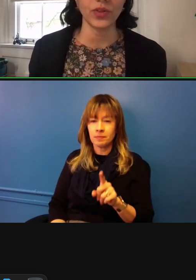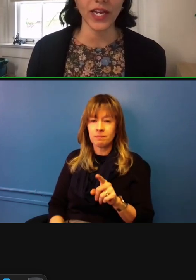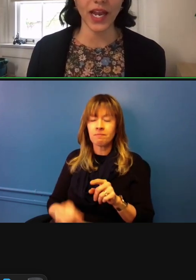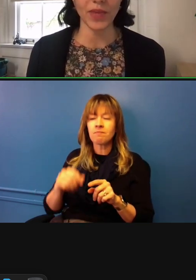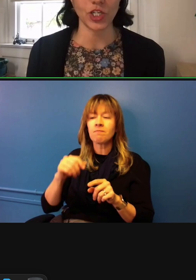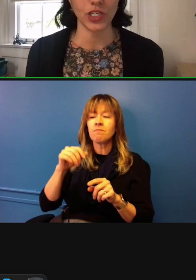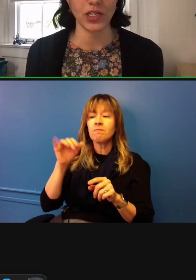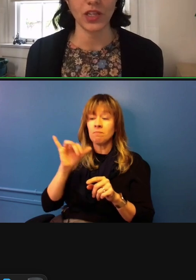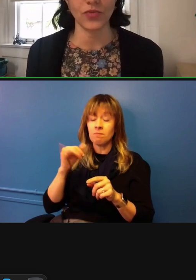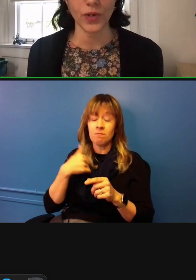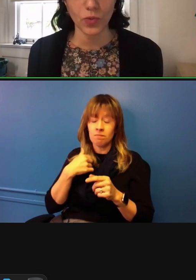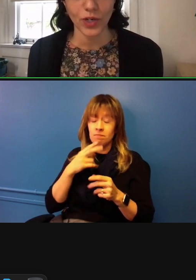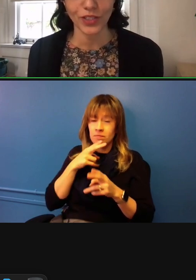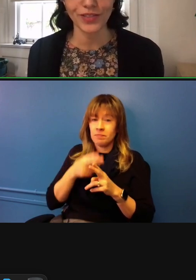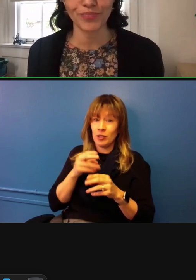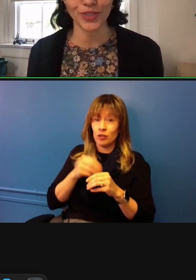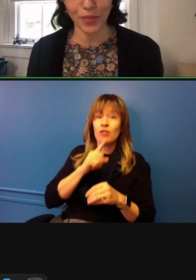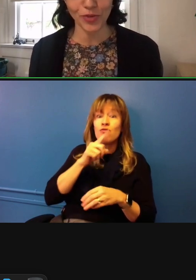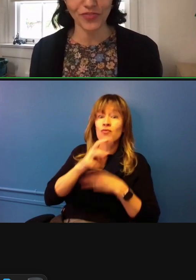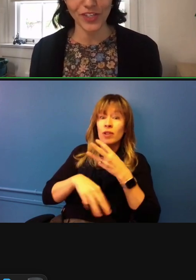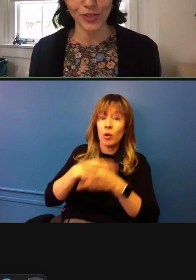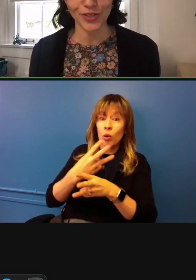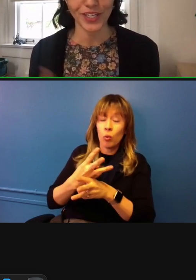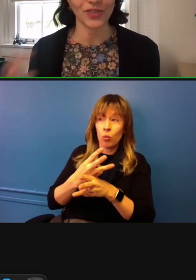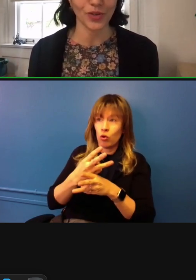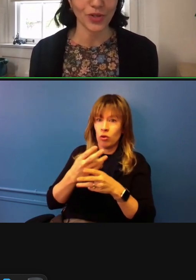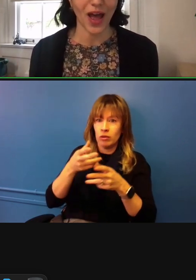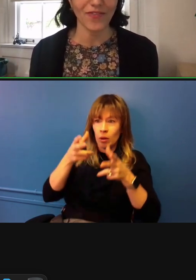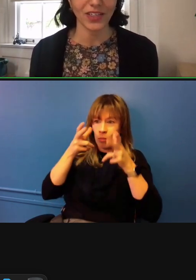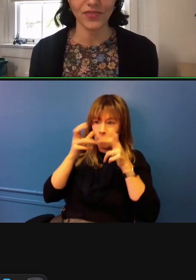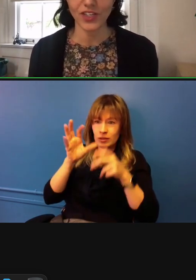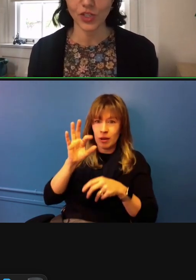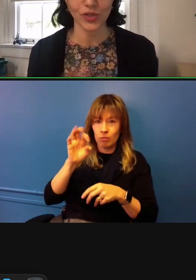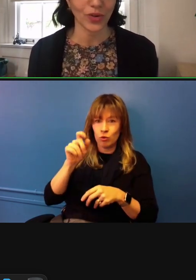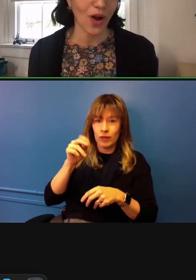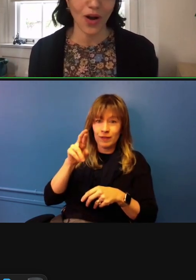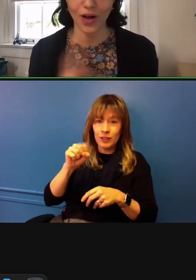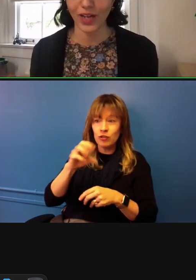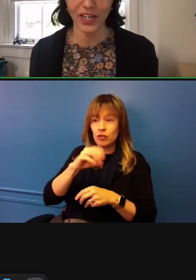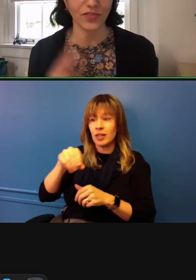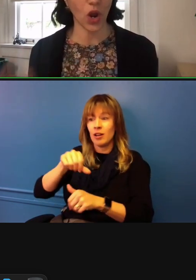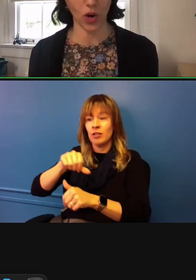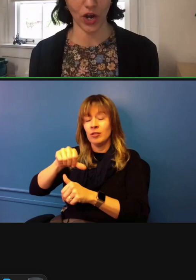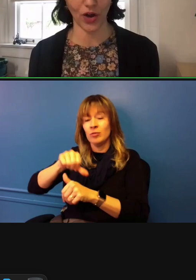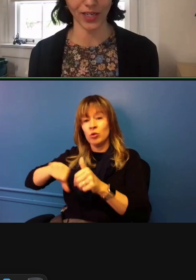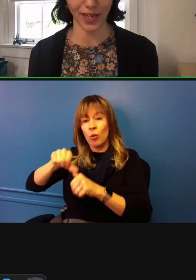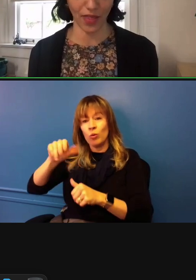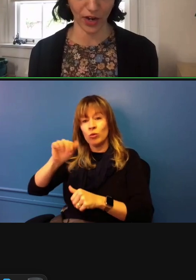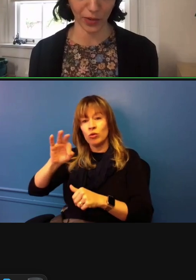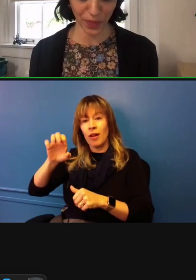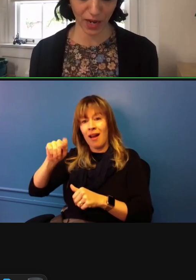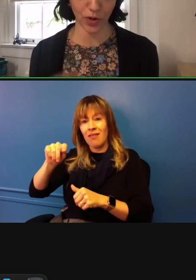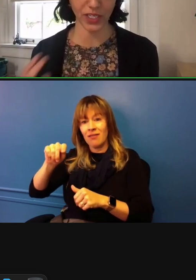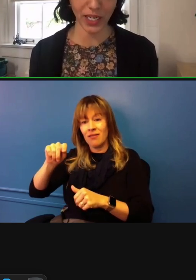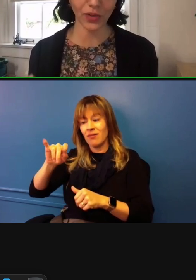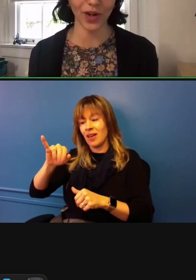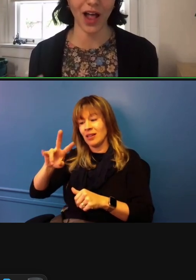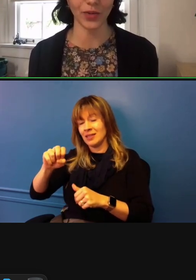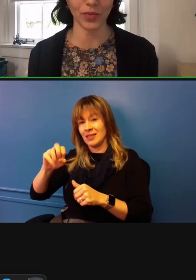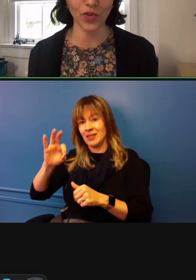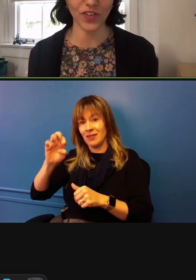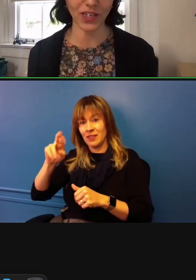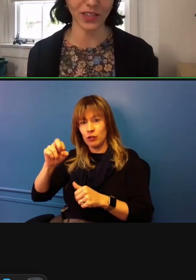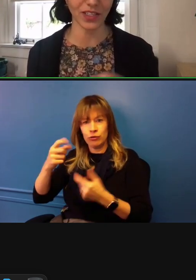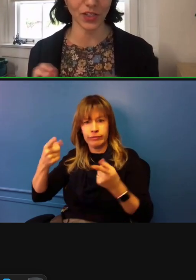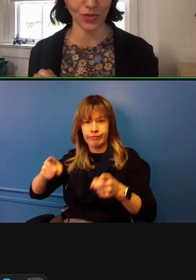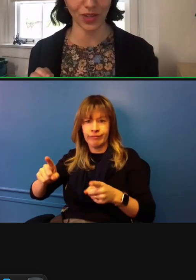And so, like I mentioned, in the real world, perceptual features and social affective features are all kind of co-occurring together. And in particular in